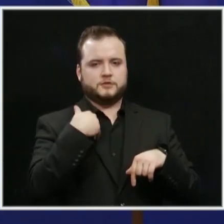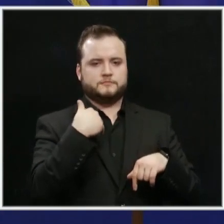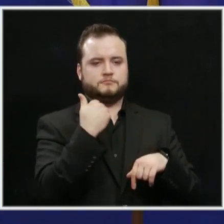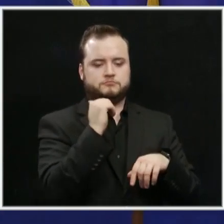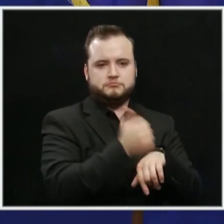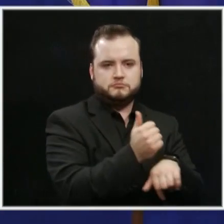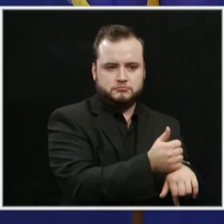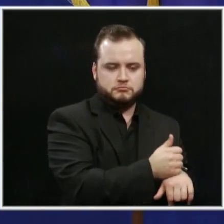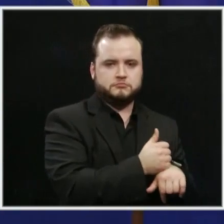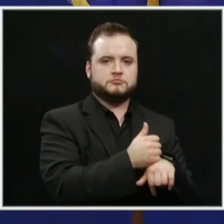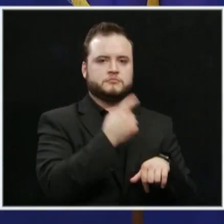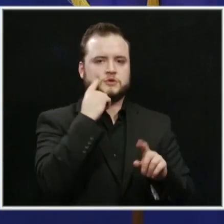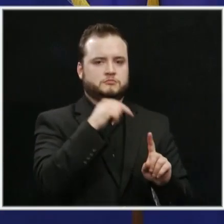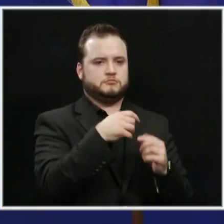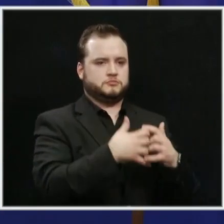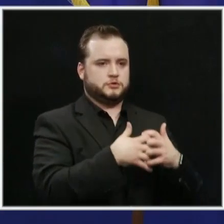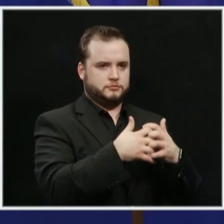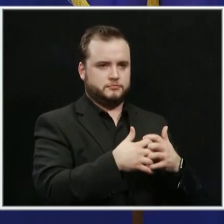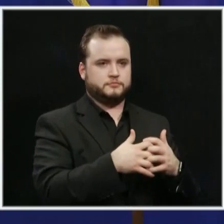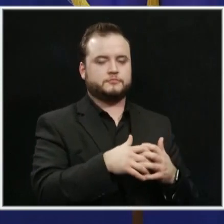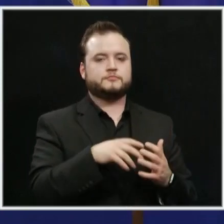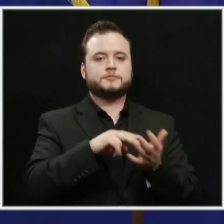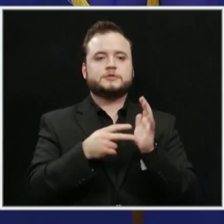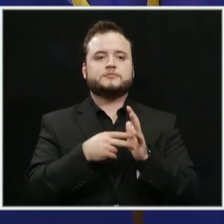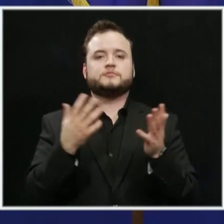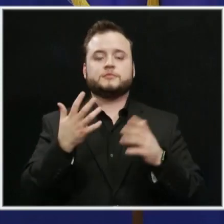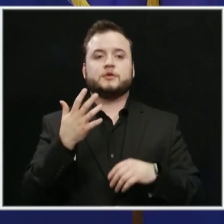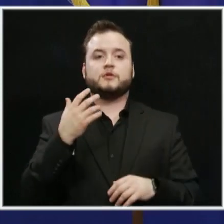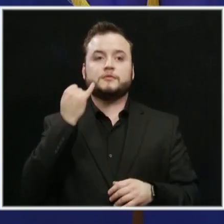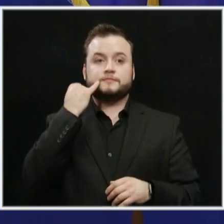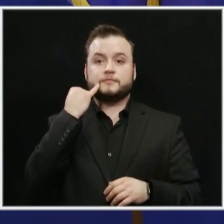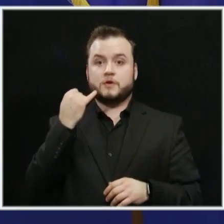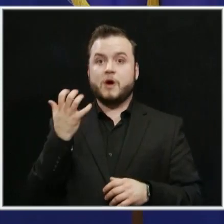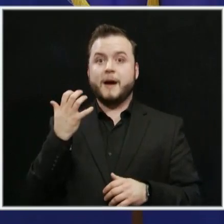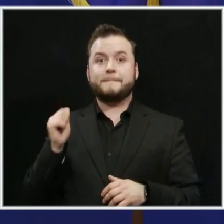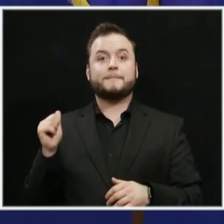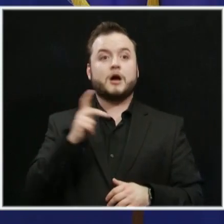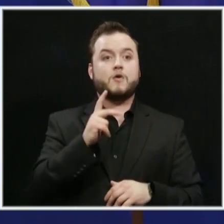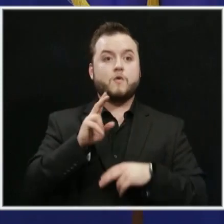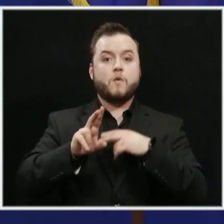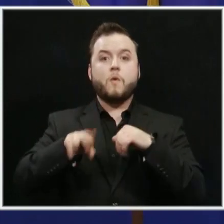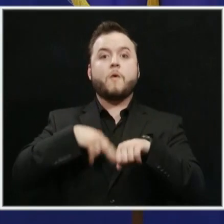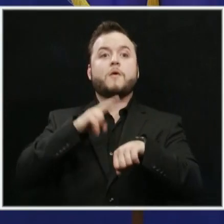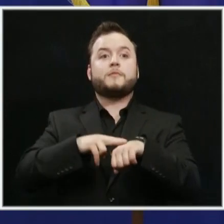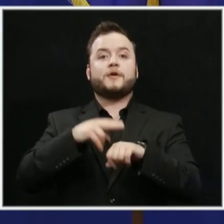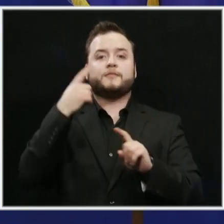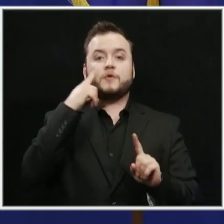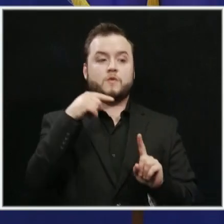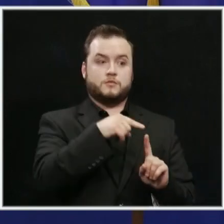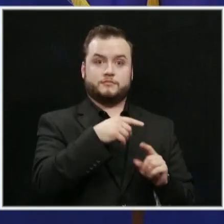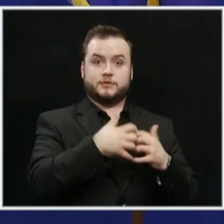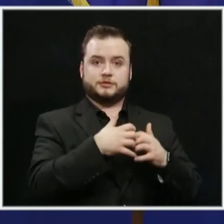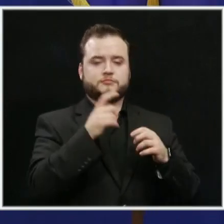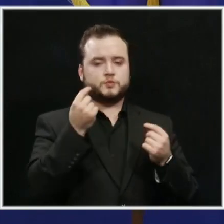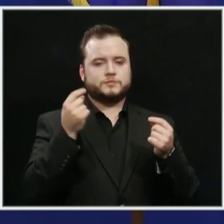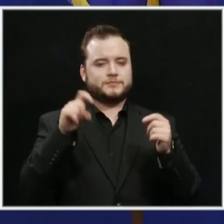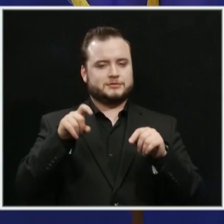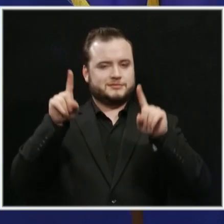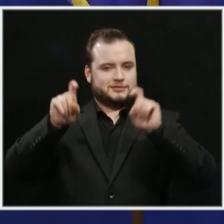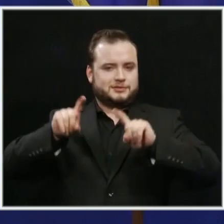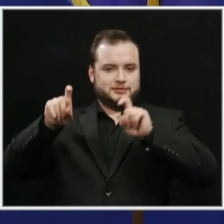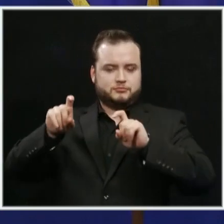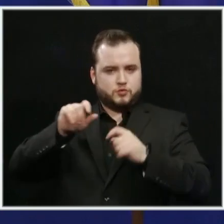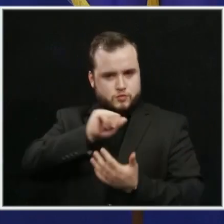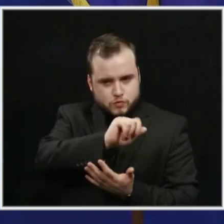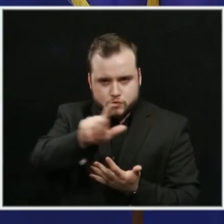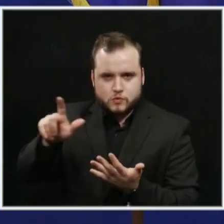one of the ways to get back to normal, and the JBS plant may be a test run for us on this, is widespread testing in these cases is the way to go